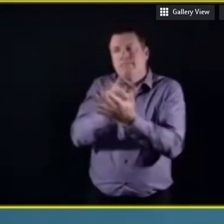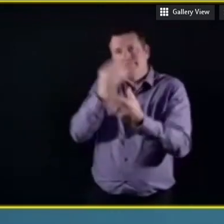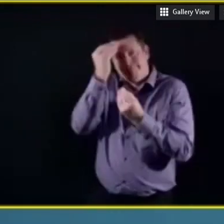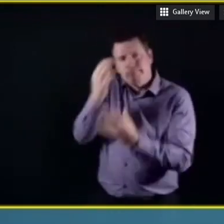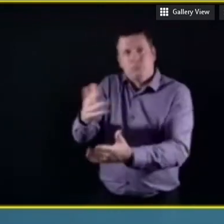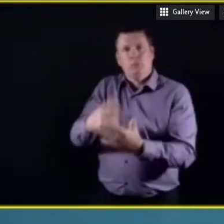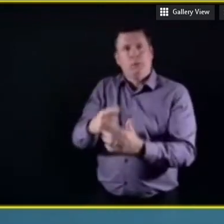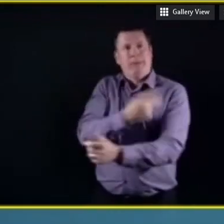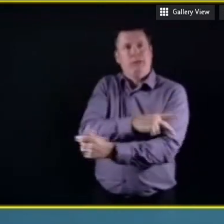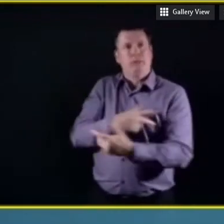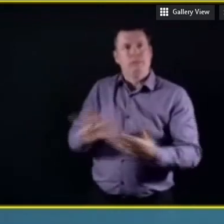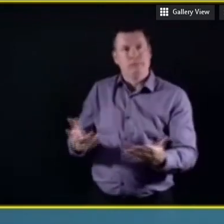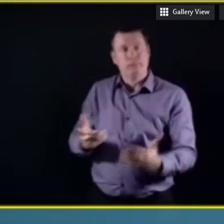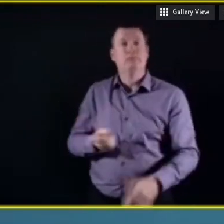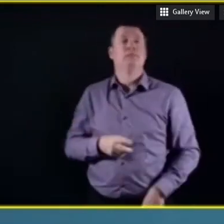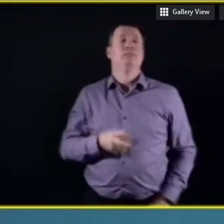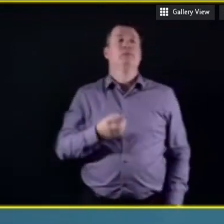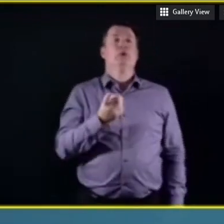face to face.